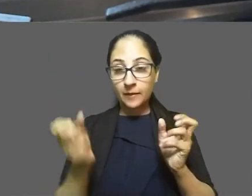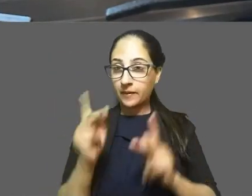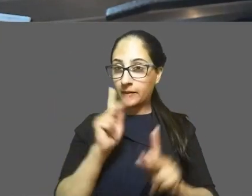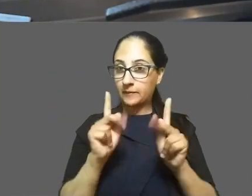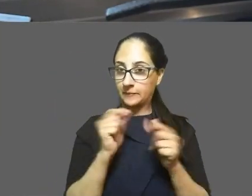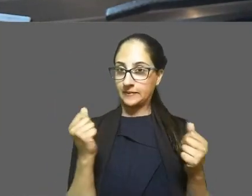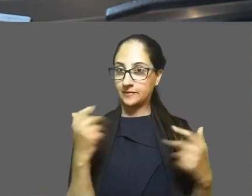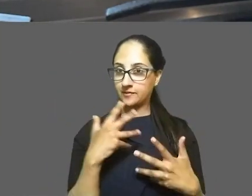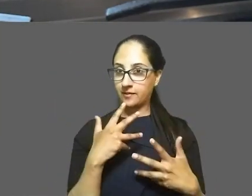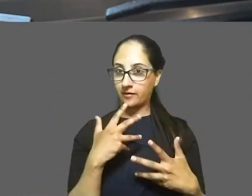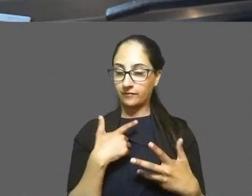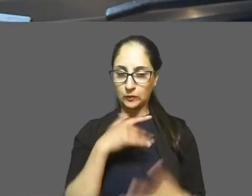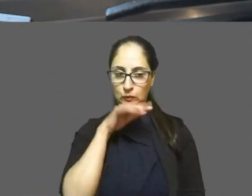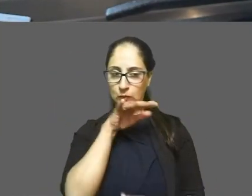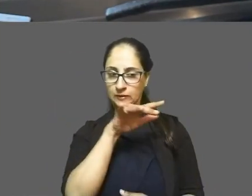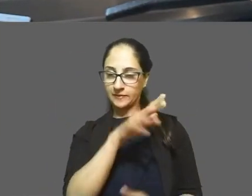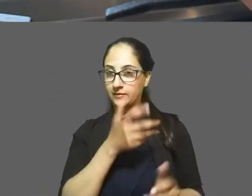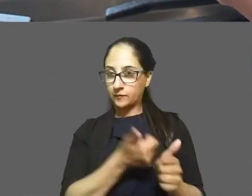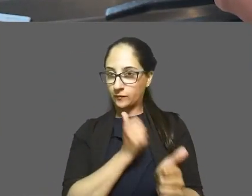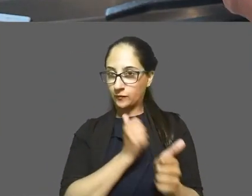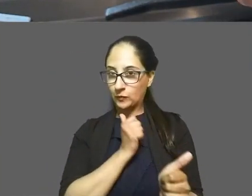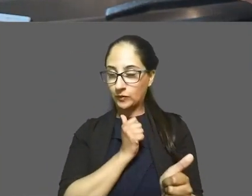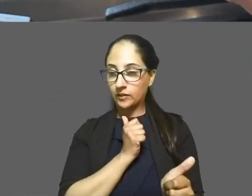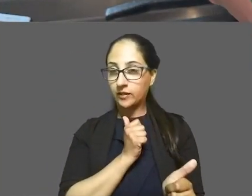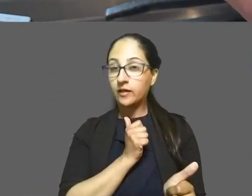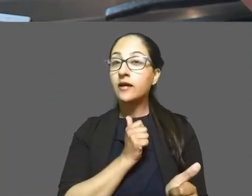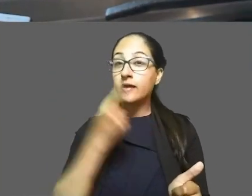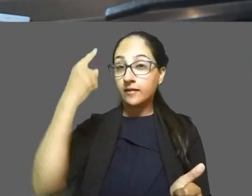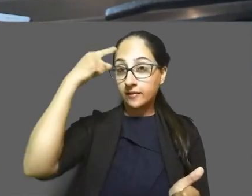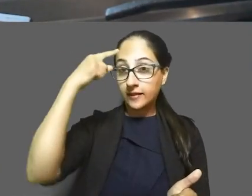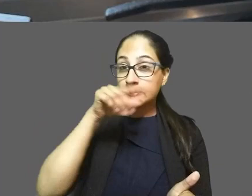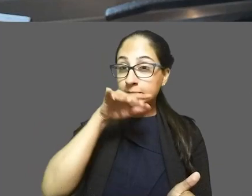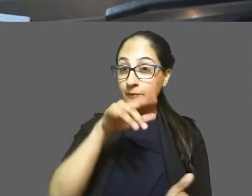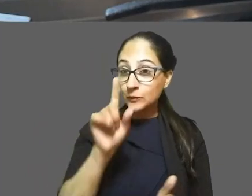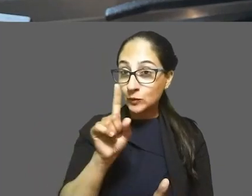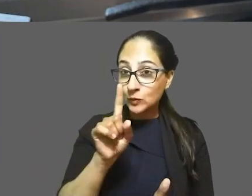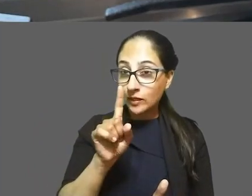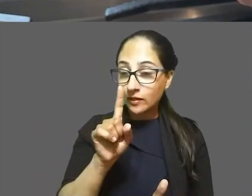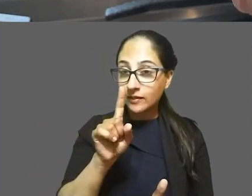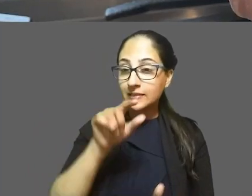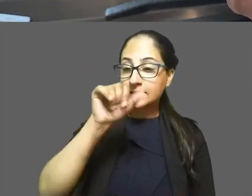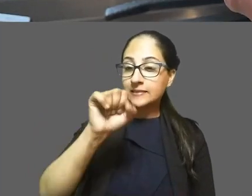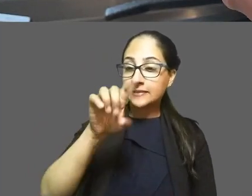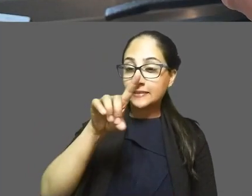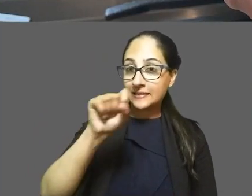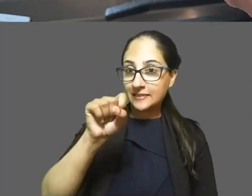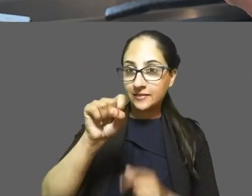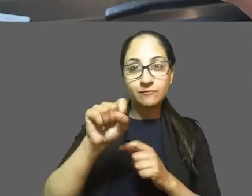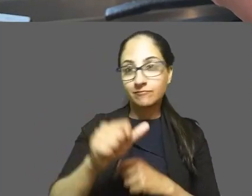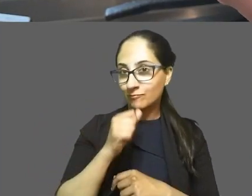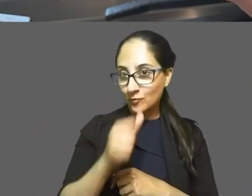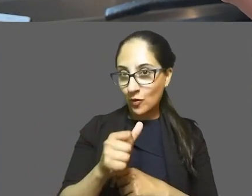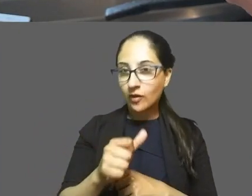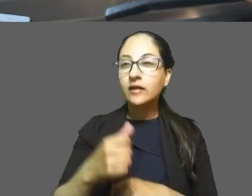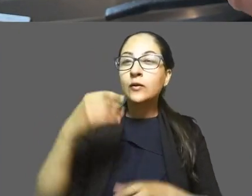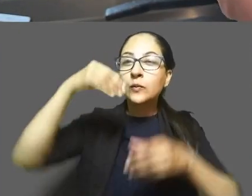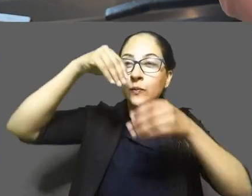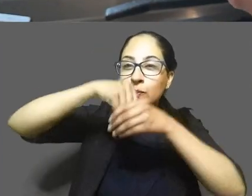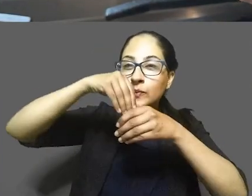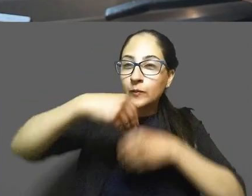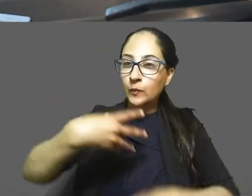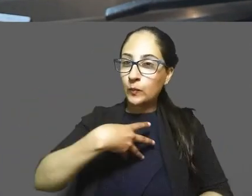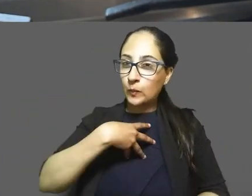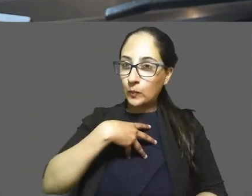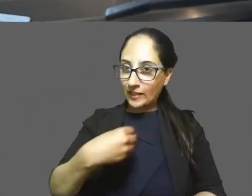is that often people think the heat lies in the seeds. The heat actually lies in the membrane that the seeds